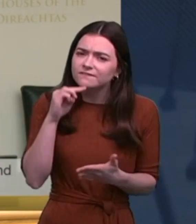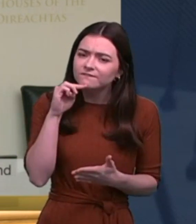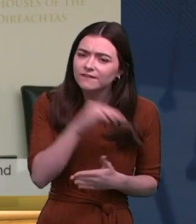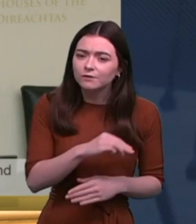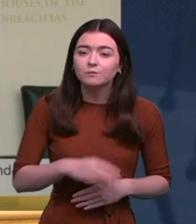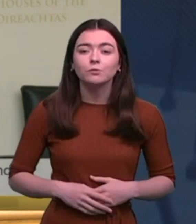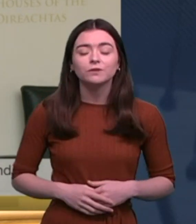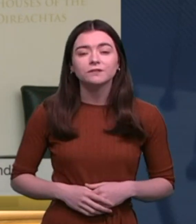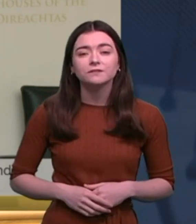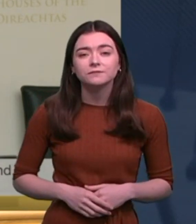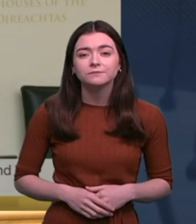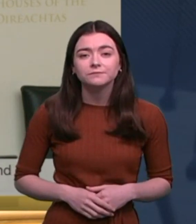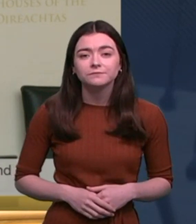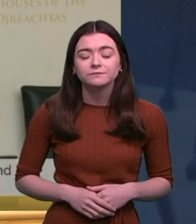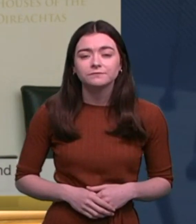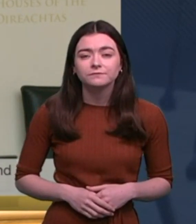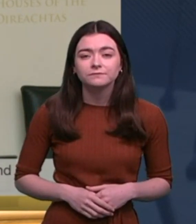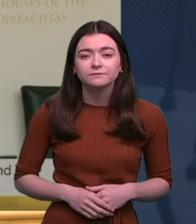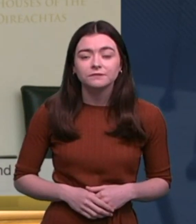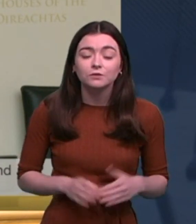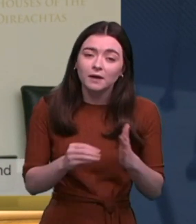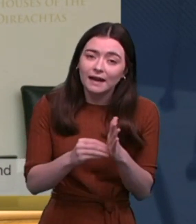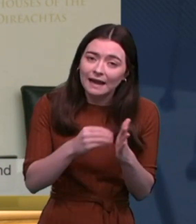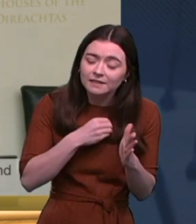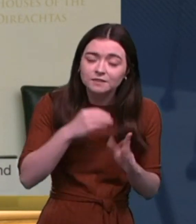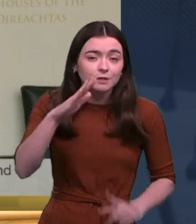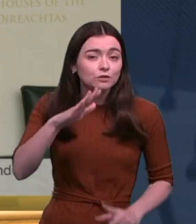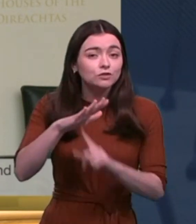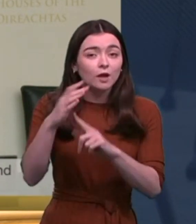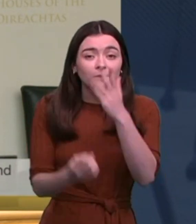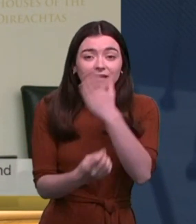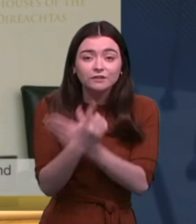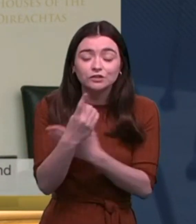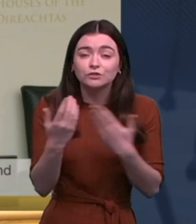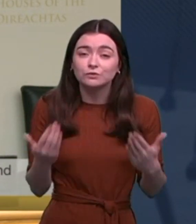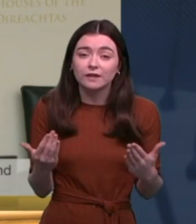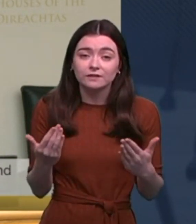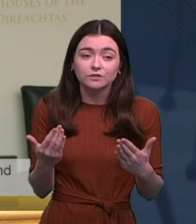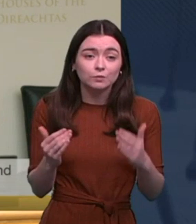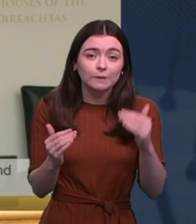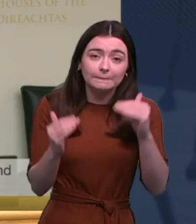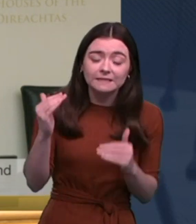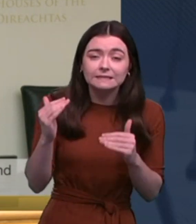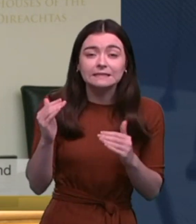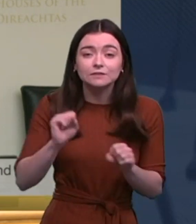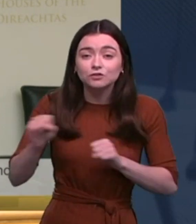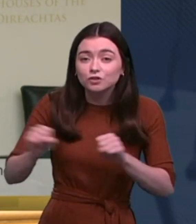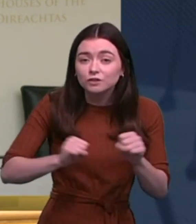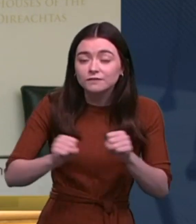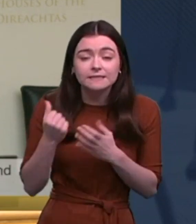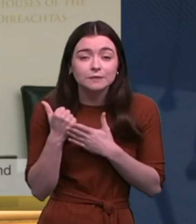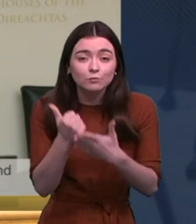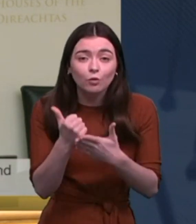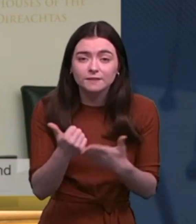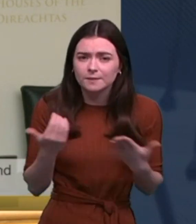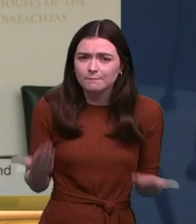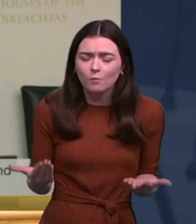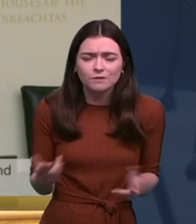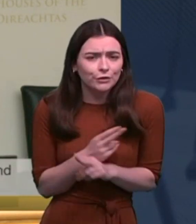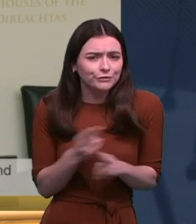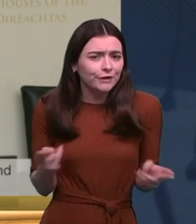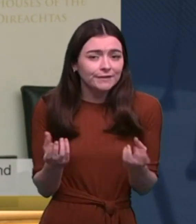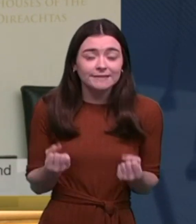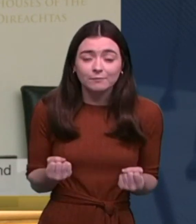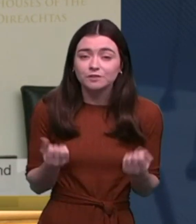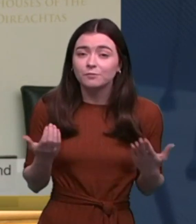and in that sense it has to be a priority that the gaps in services and supports that are there now are